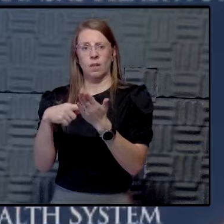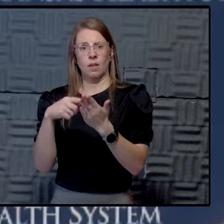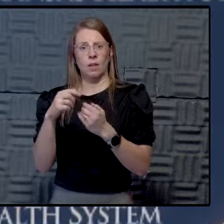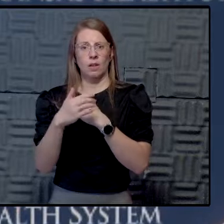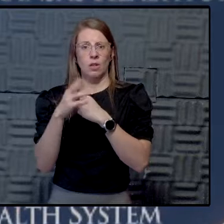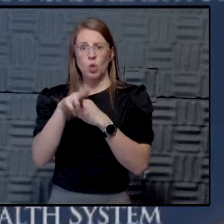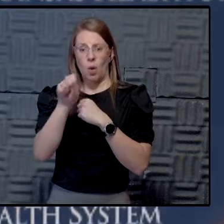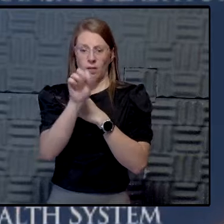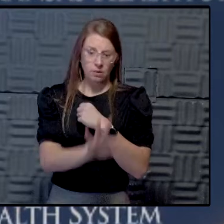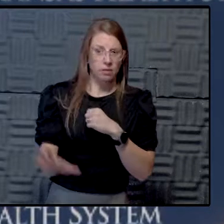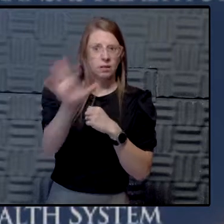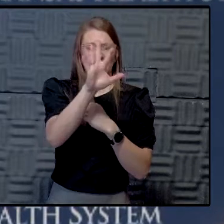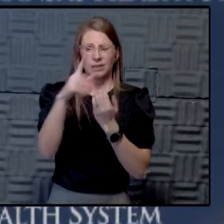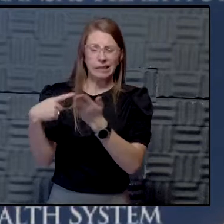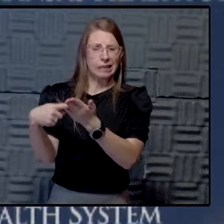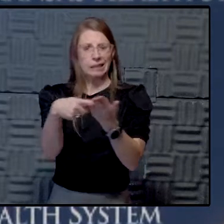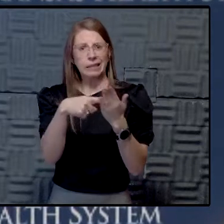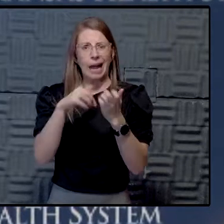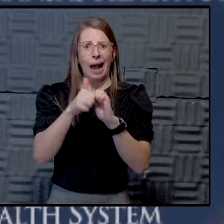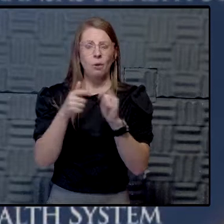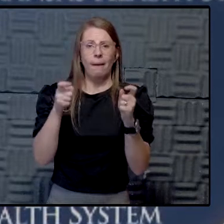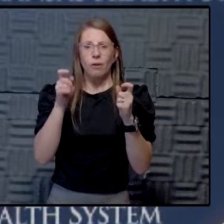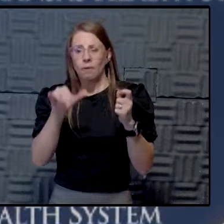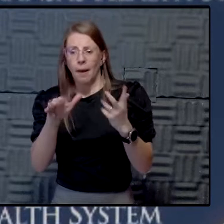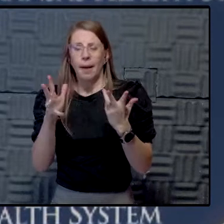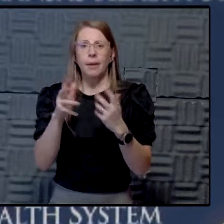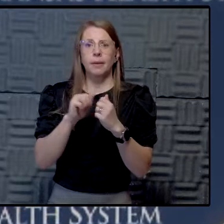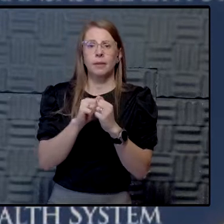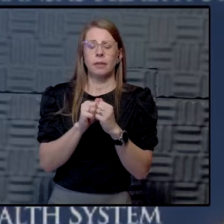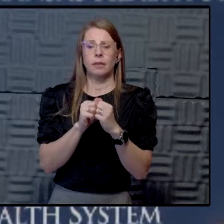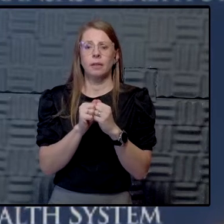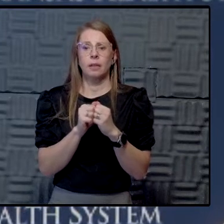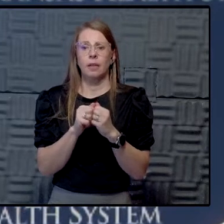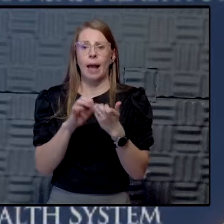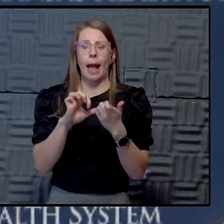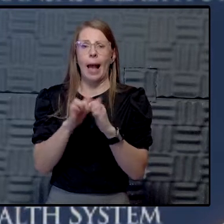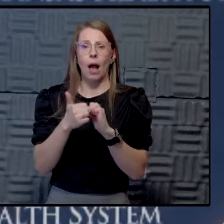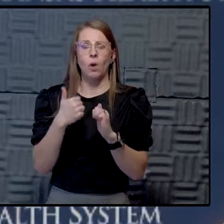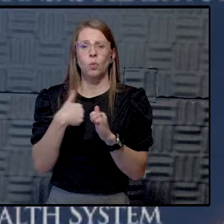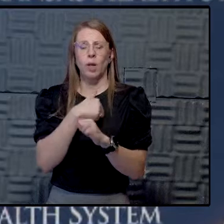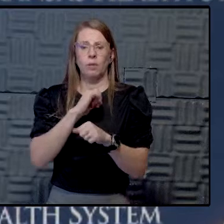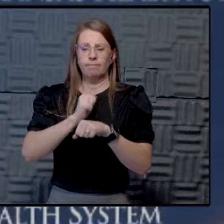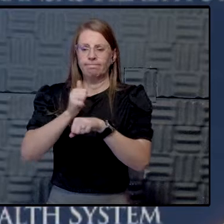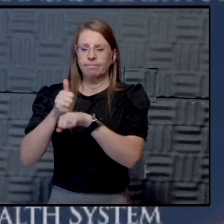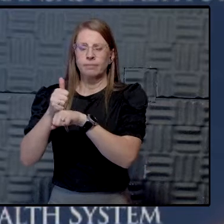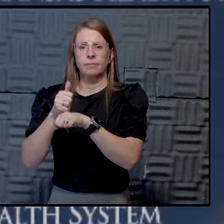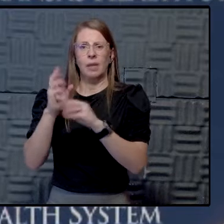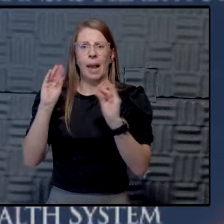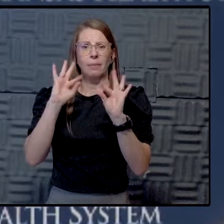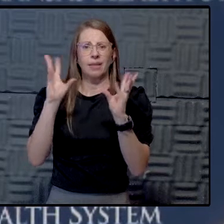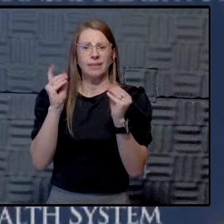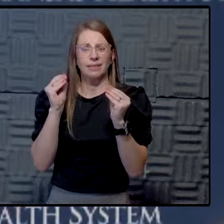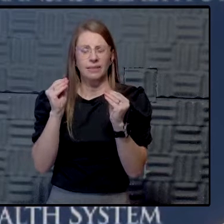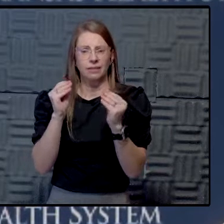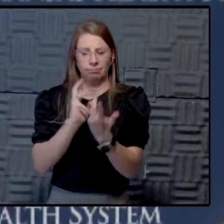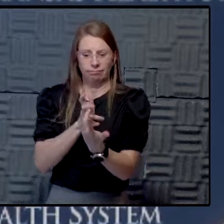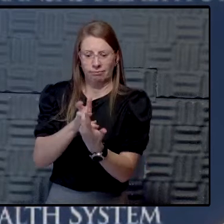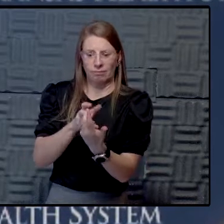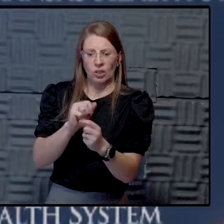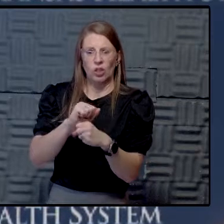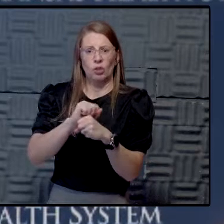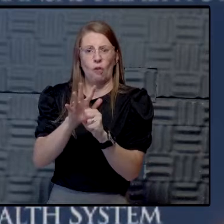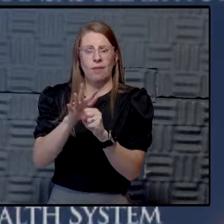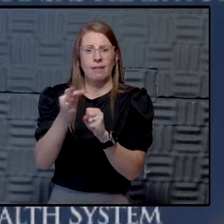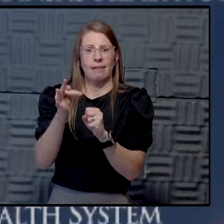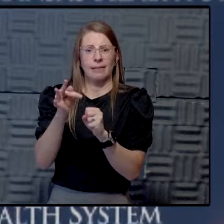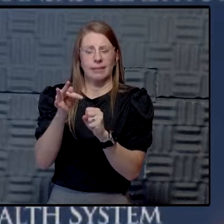country around how we were dealing with it and handling it. How are we recalling the ambulances? It was really challenging, but we did have a lot